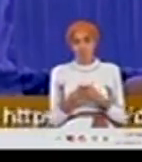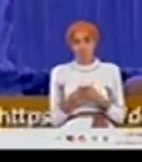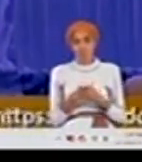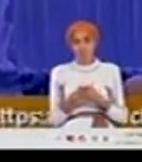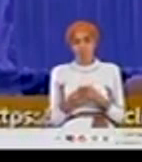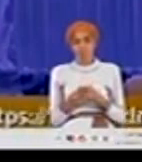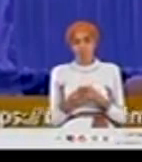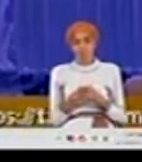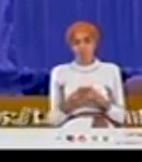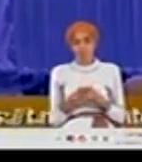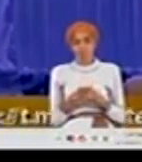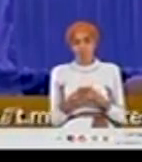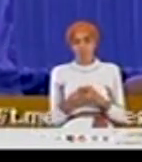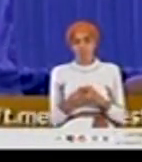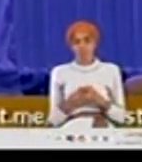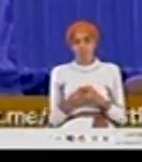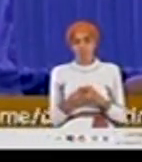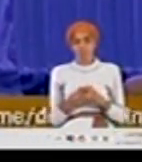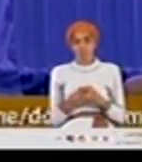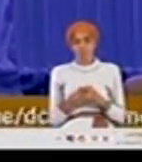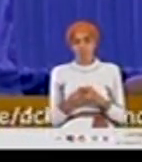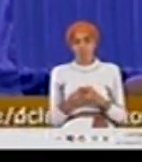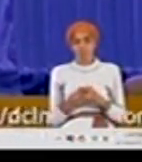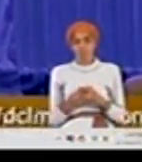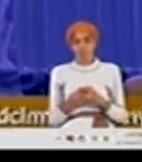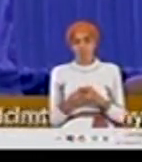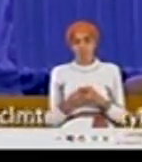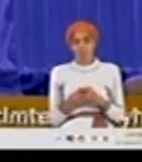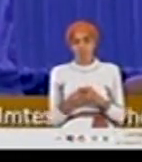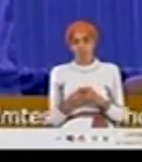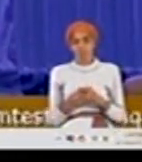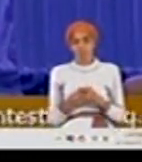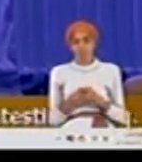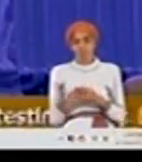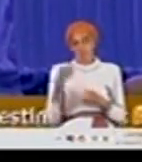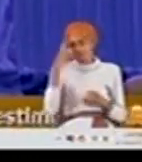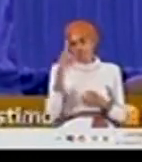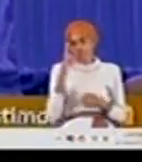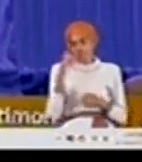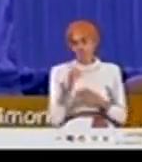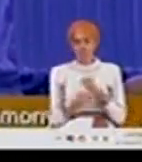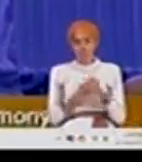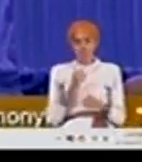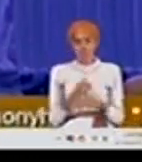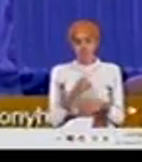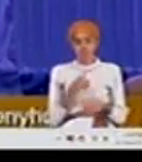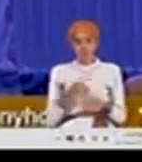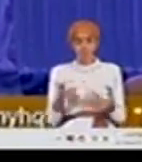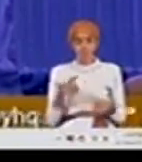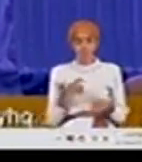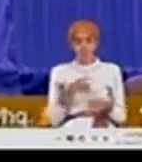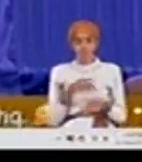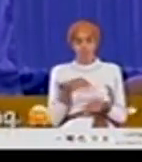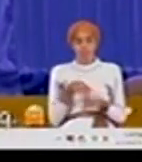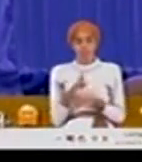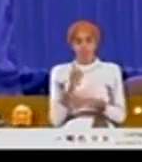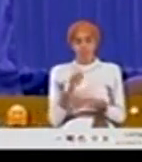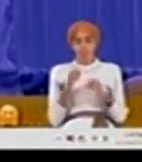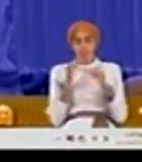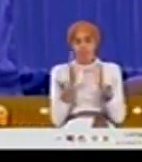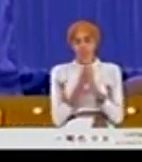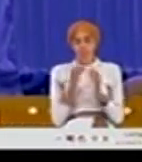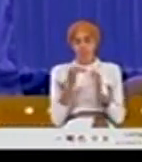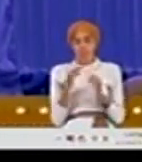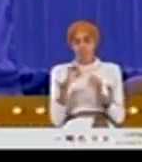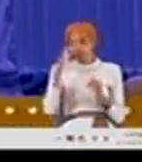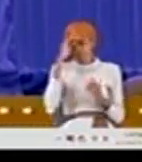and also is having hard born for for the past one year but at the prayer of the man of God yesterday she received her instant